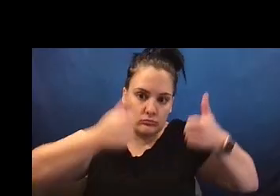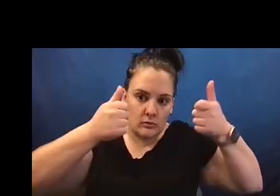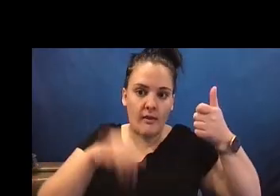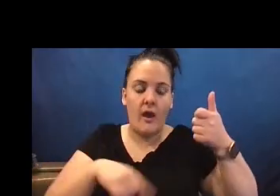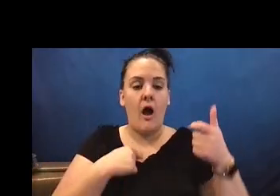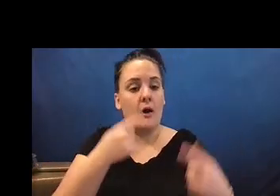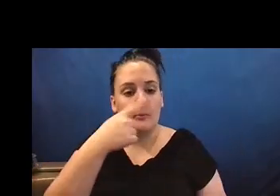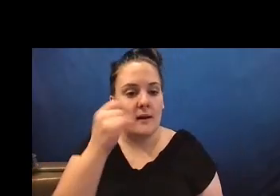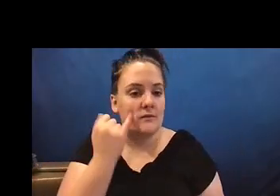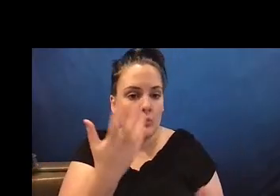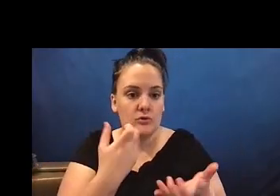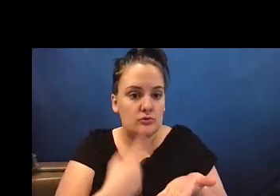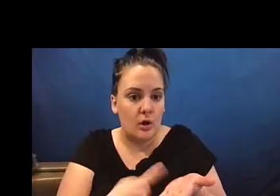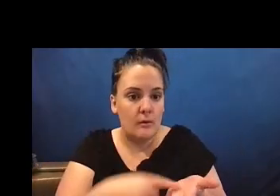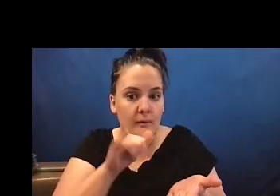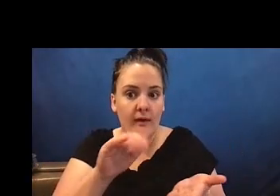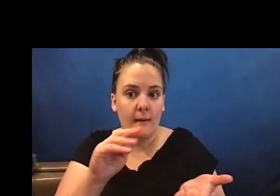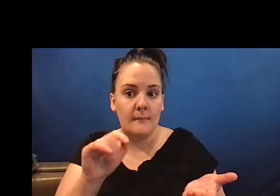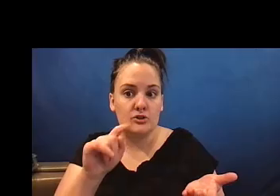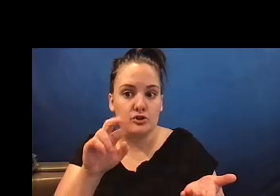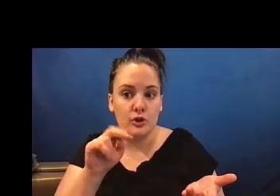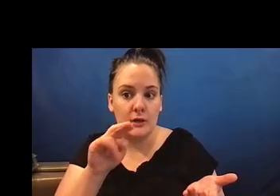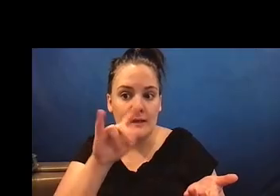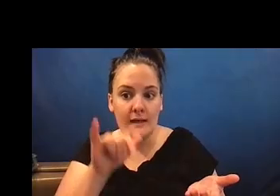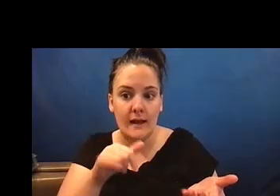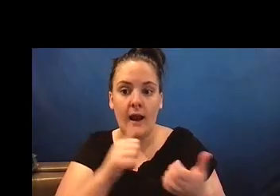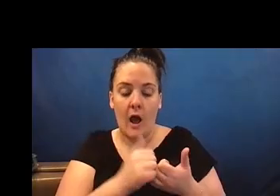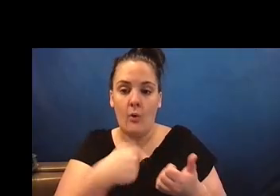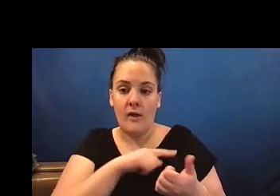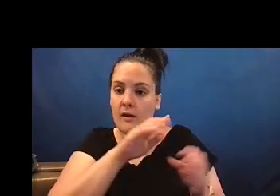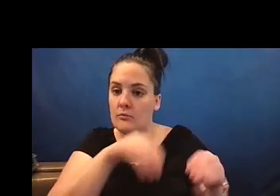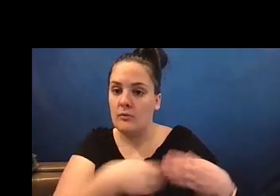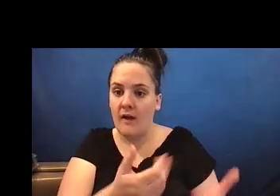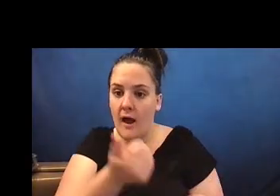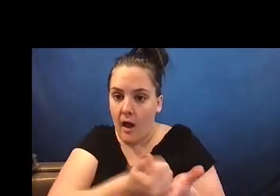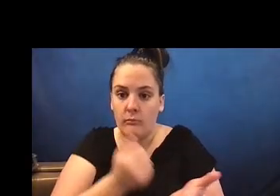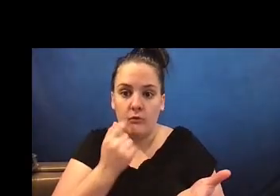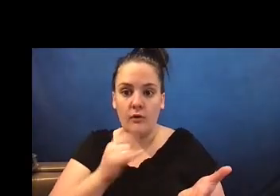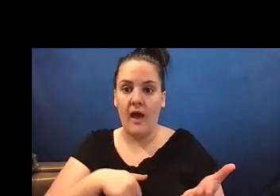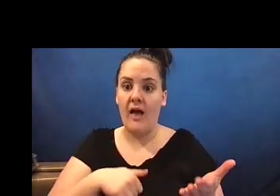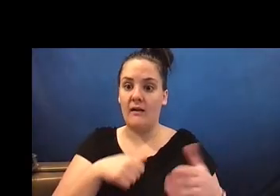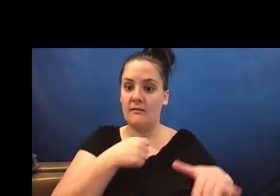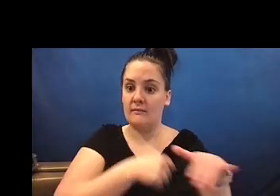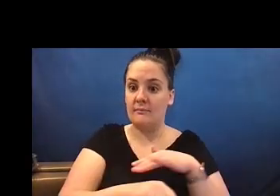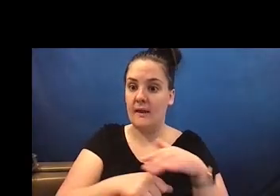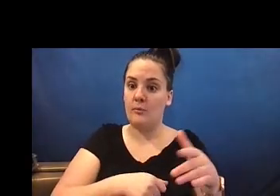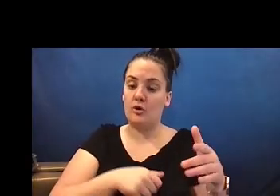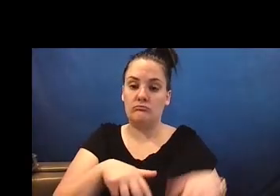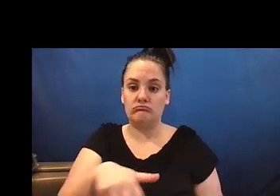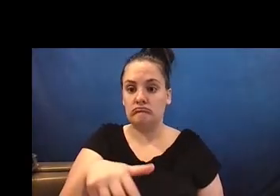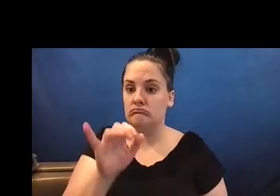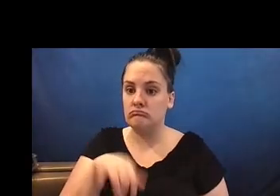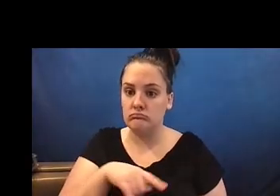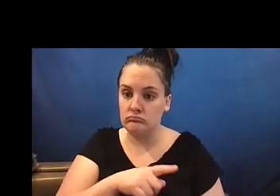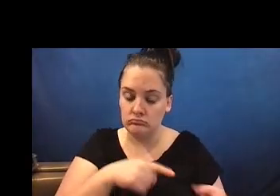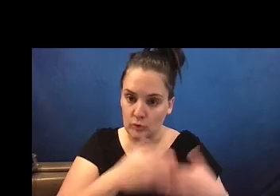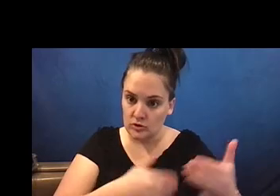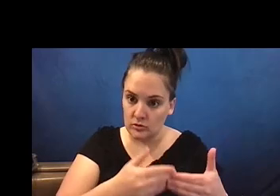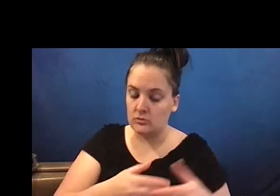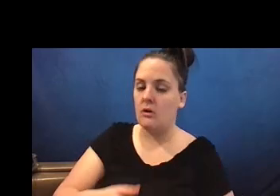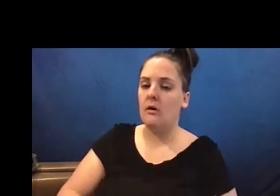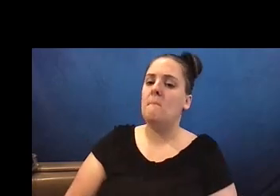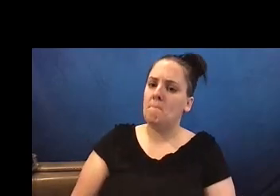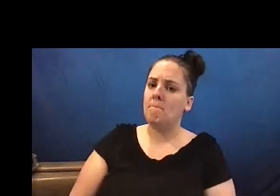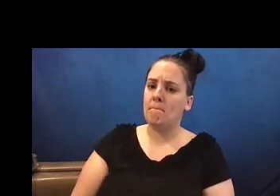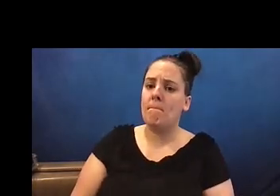on maternity and how might be able to use Chase to help support those Yep. hospitals doing that labor and delivery. I think, Kim, honestly, I said it